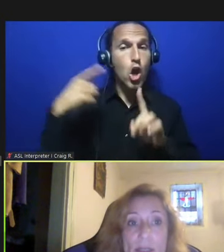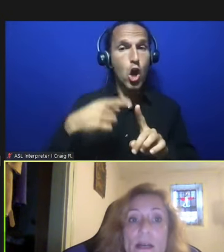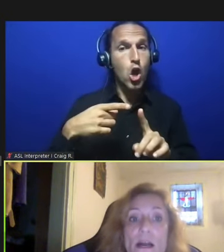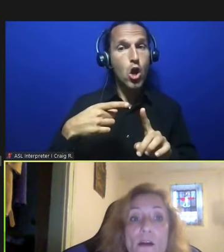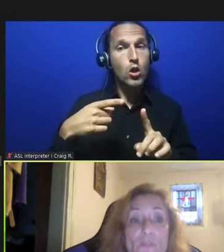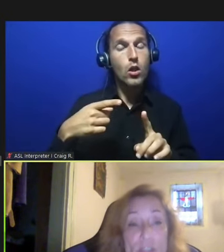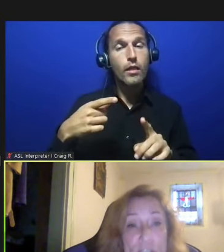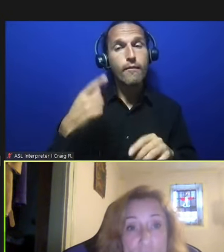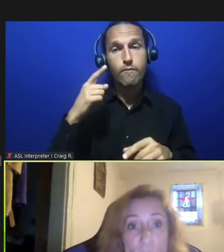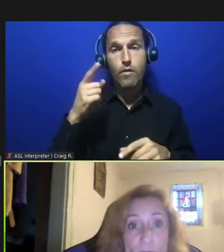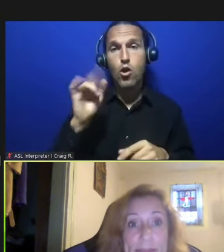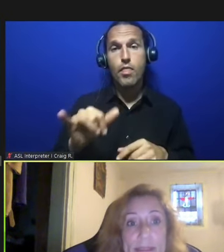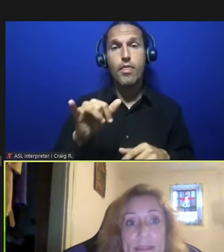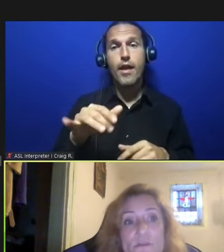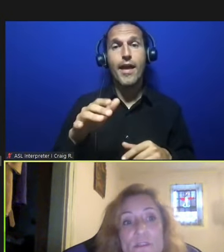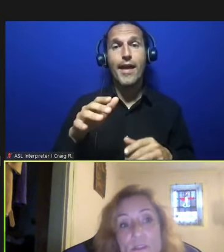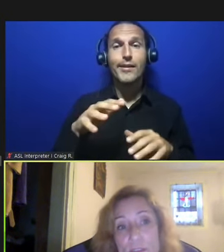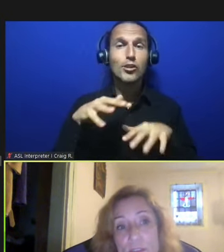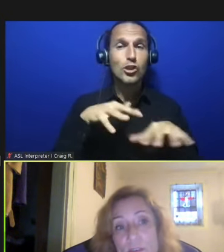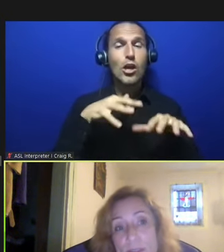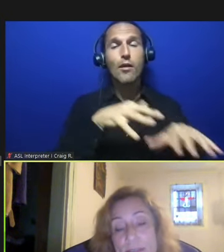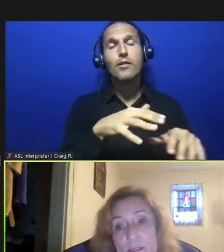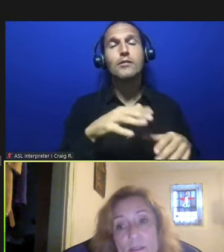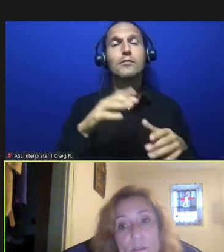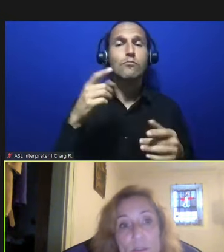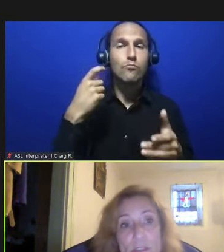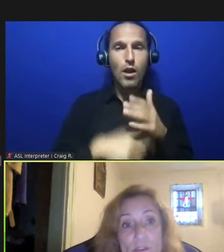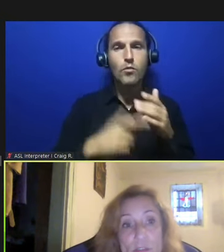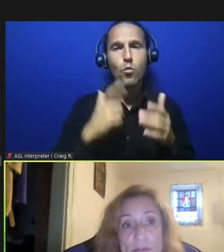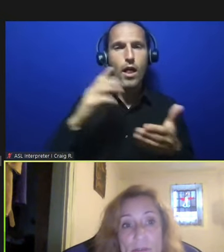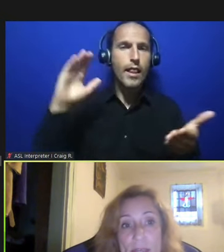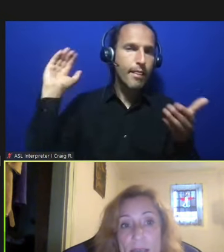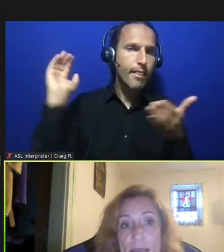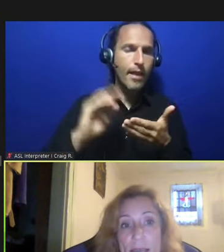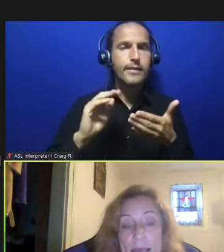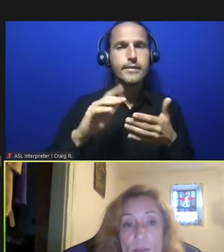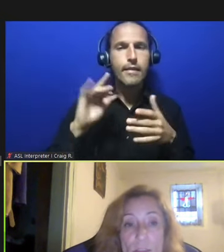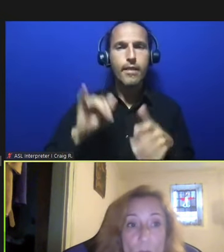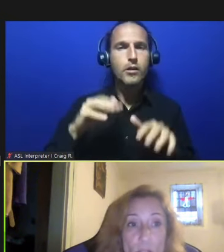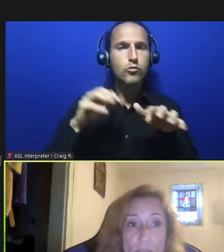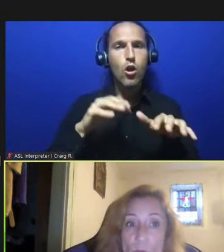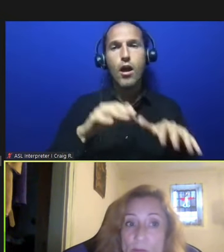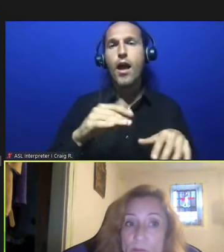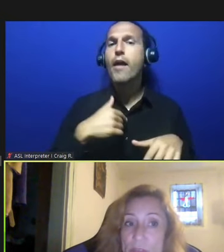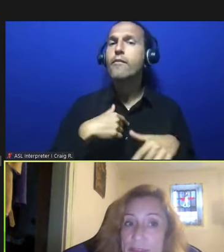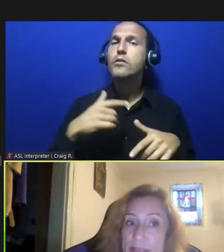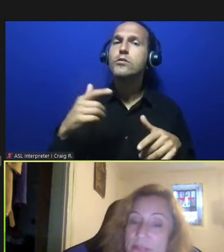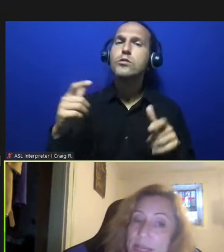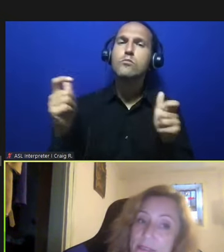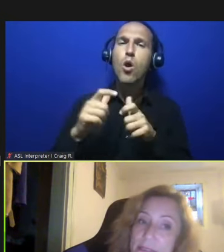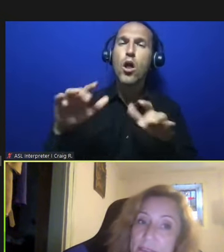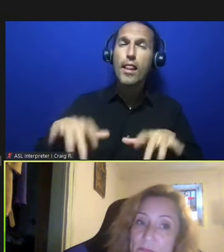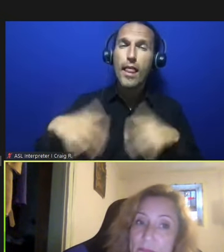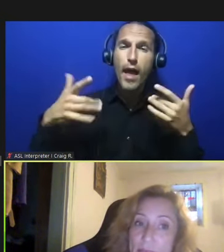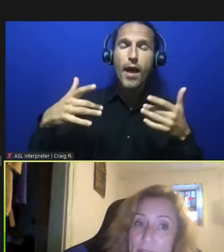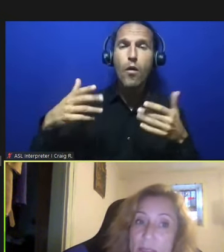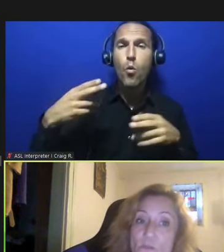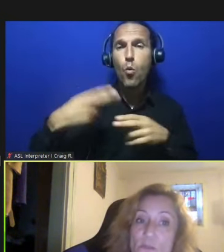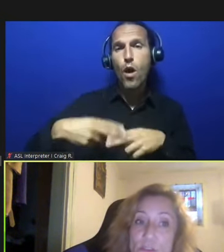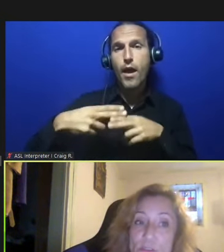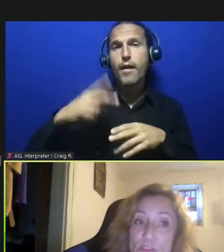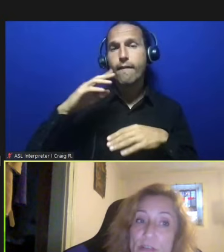here, of congestion pricing is reducing New York City's notorious traffic. Our small, lightweight vehicles have an outsized